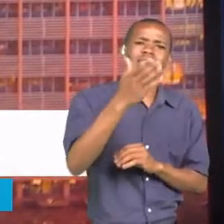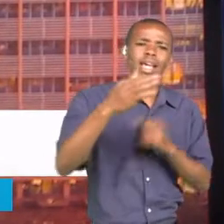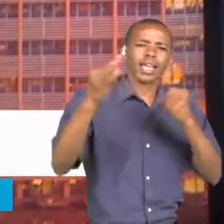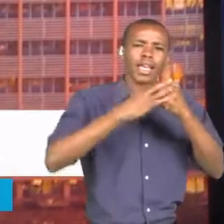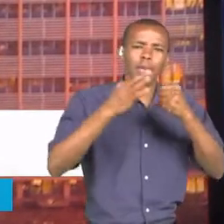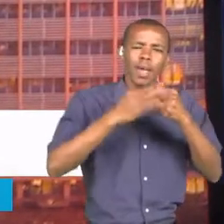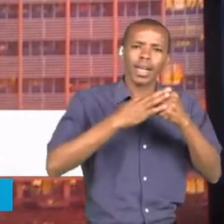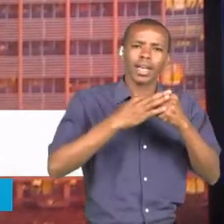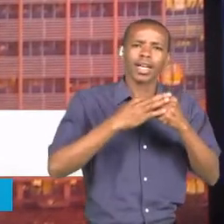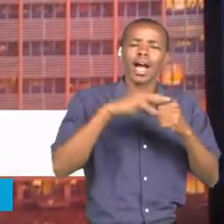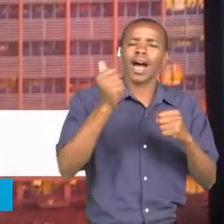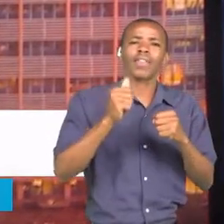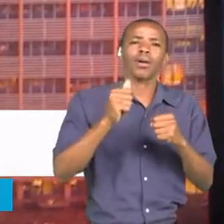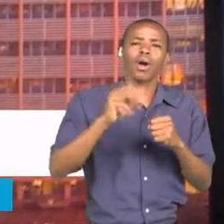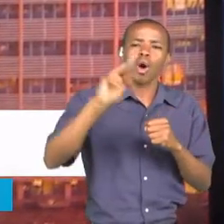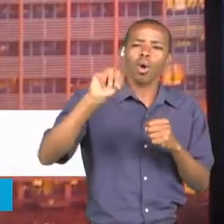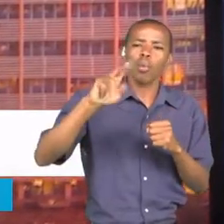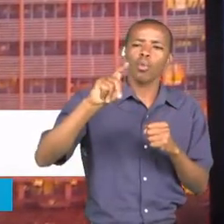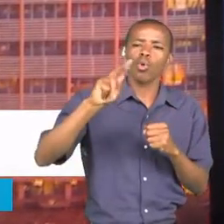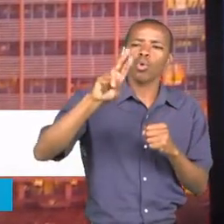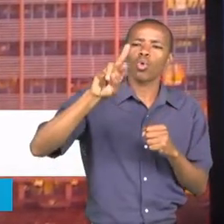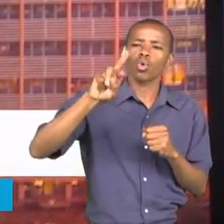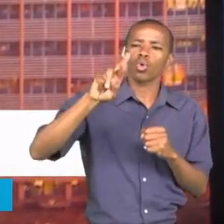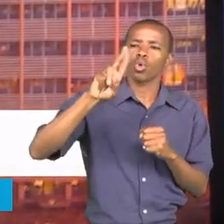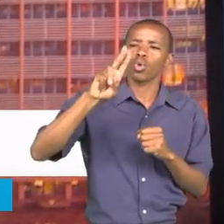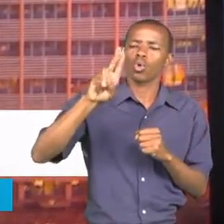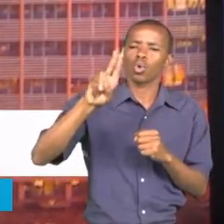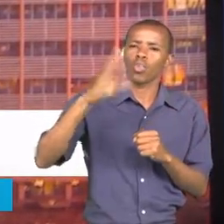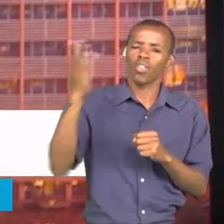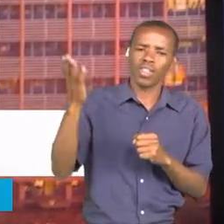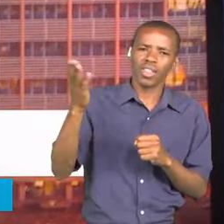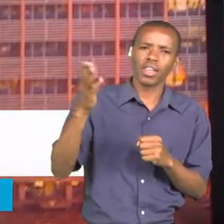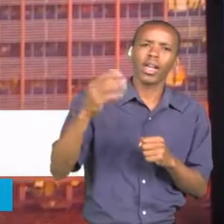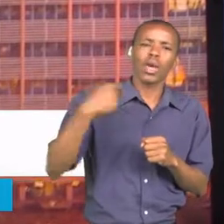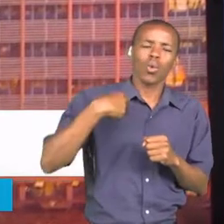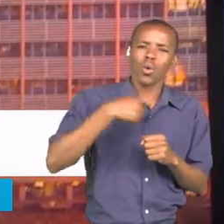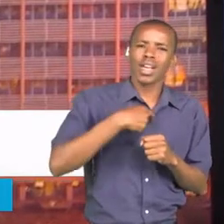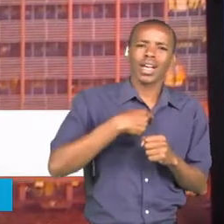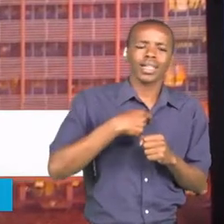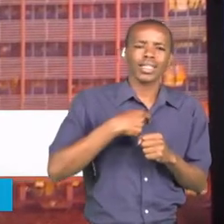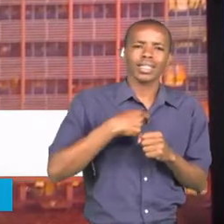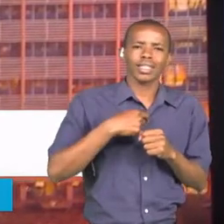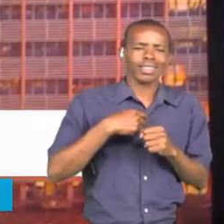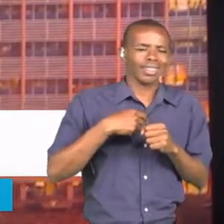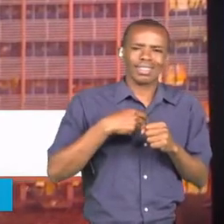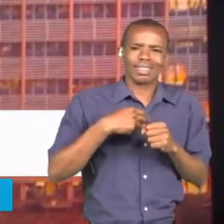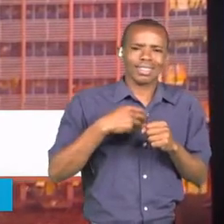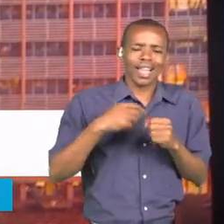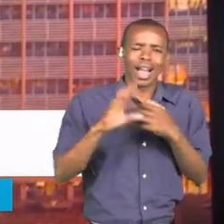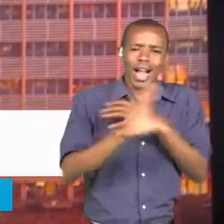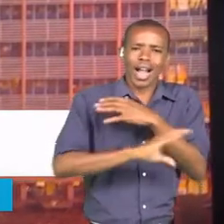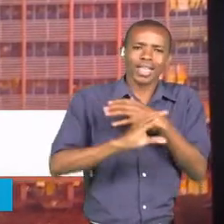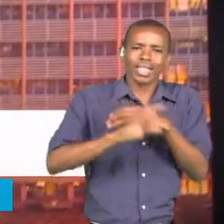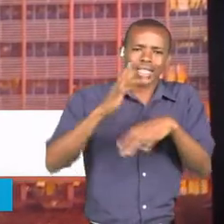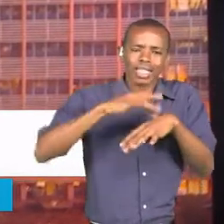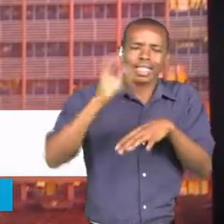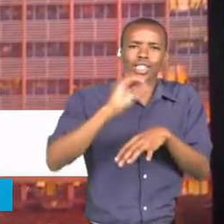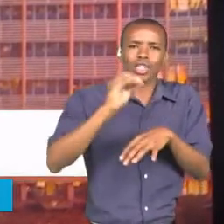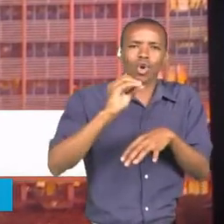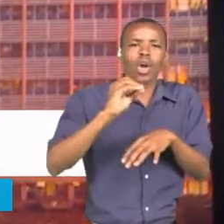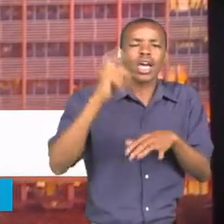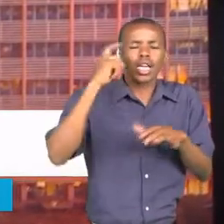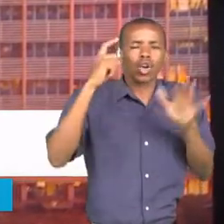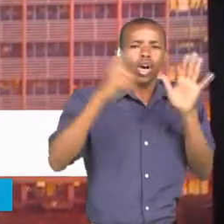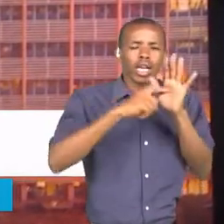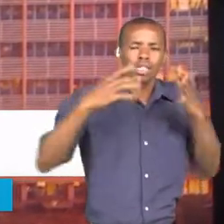Sure. They're here even Kuru Kwanjenga. Mm-hmm. So the truth is, we are such an insensitive country that we do not realize that